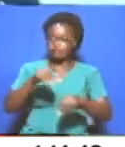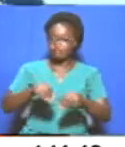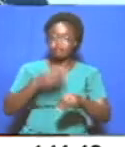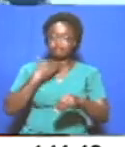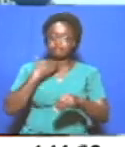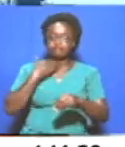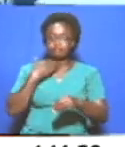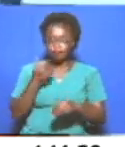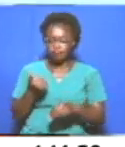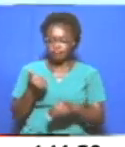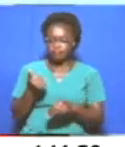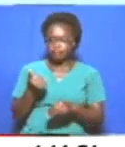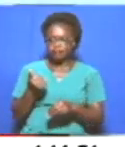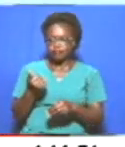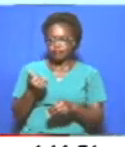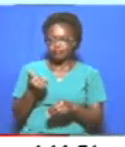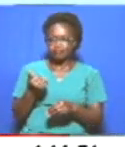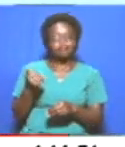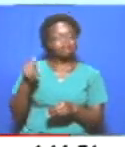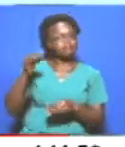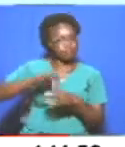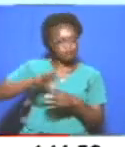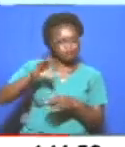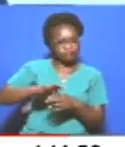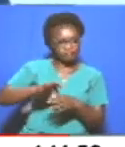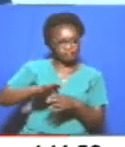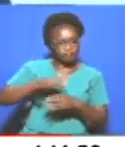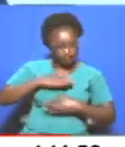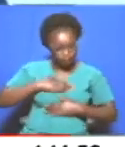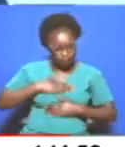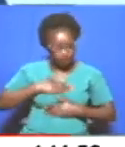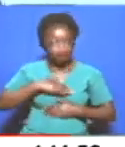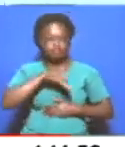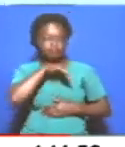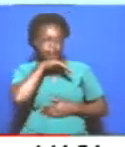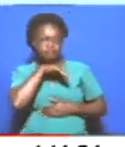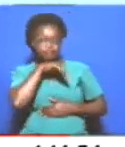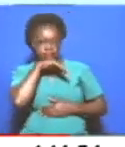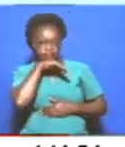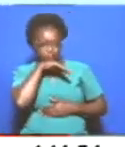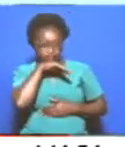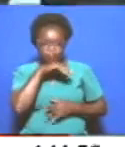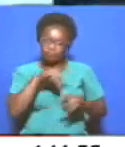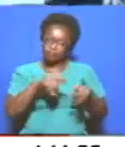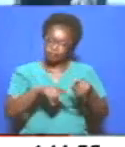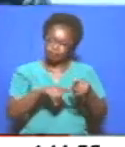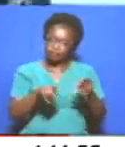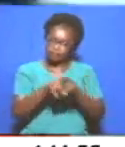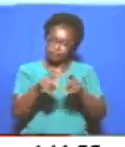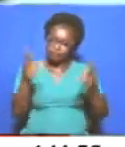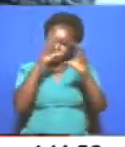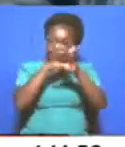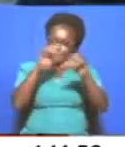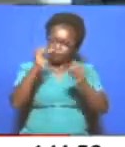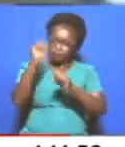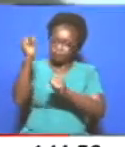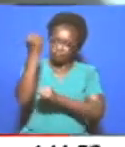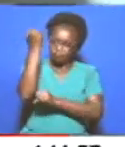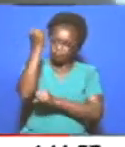tungependa kupigia kura Mheshimiwa Raila Muludinga kama rais wa tano wa